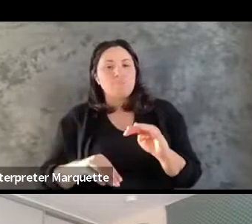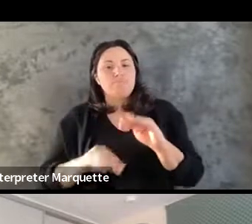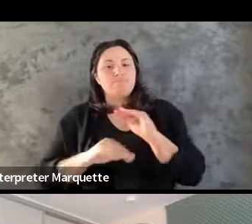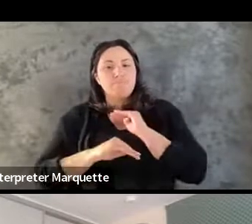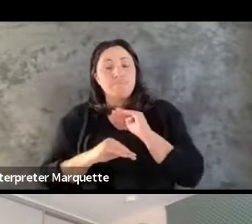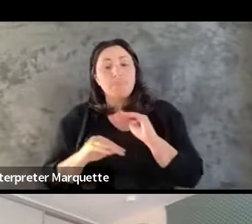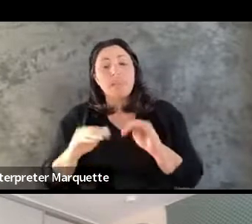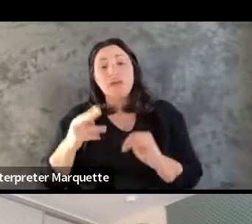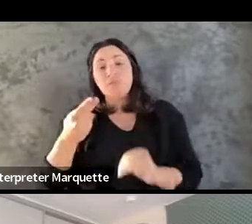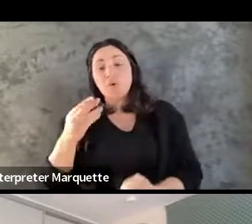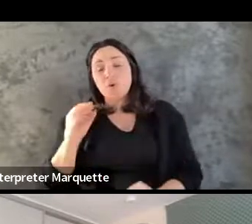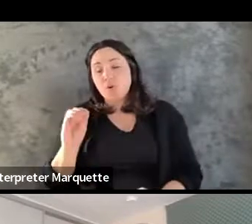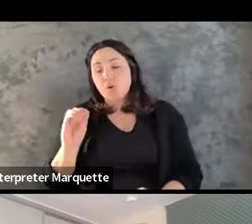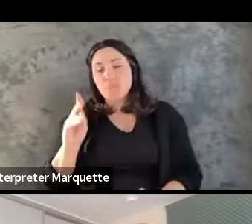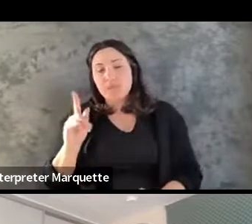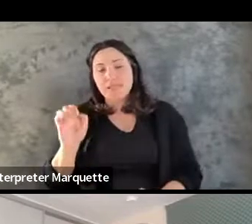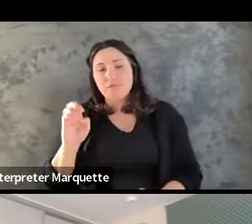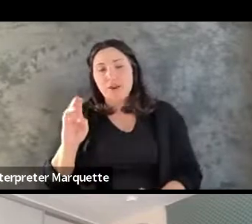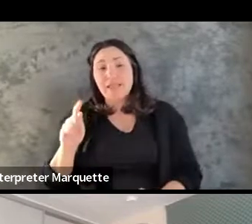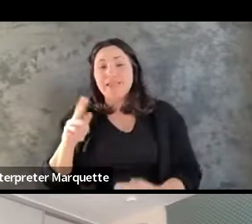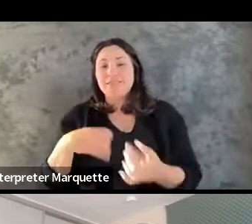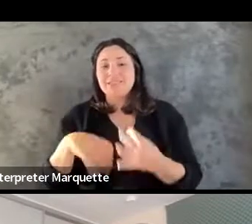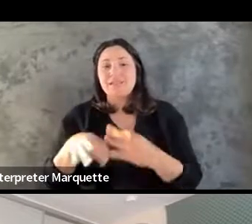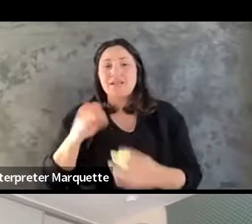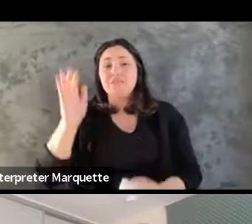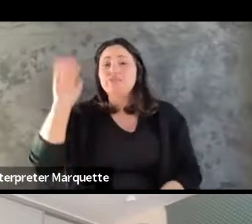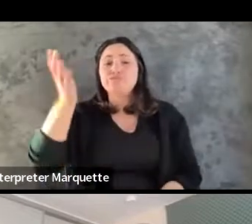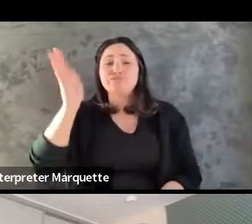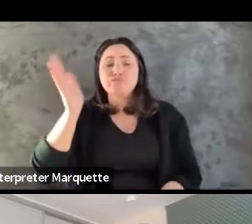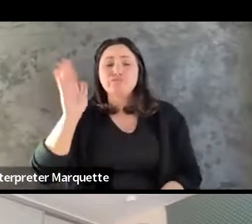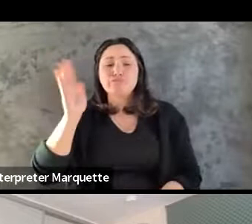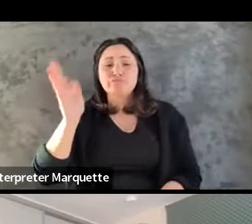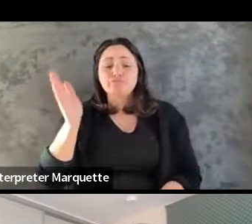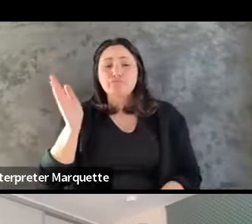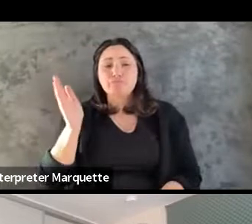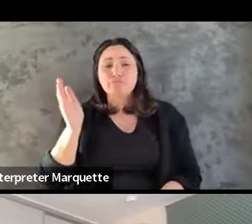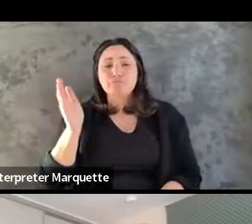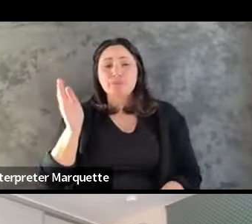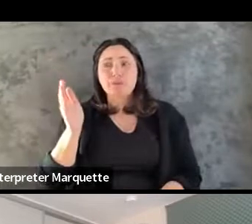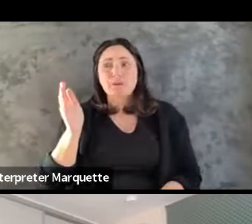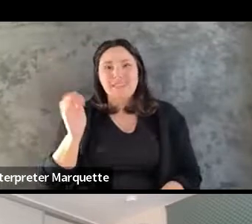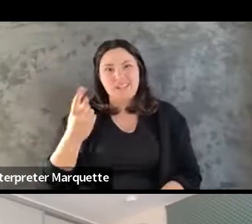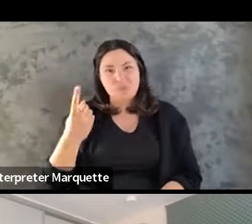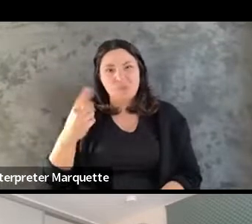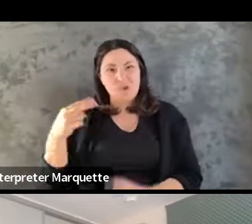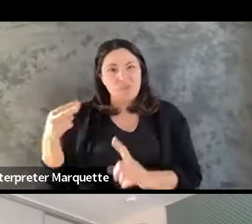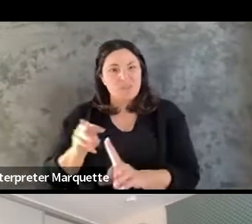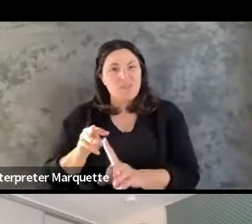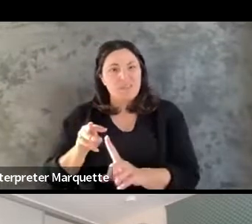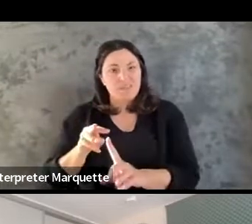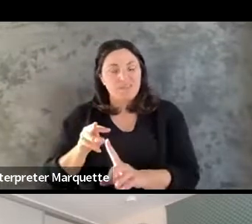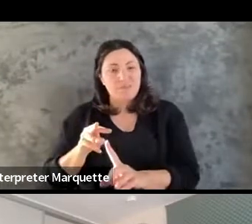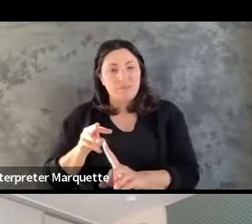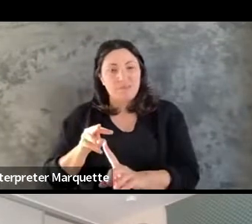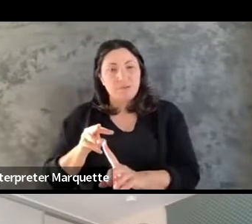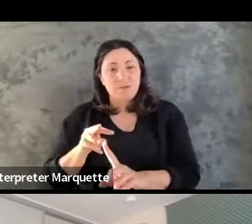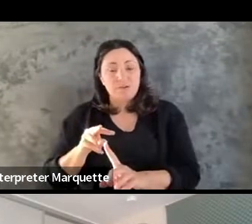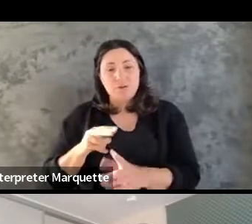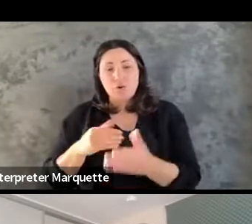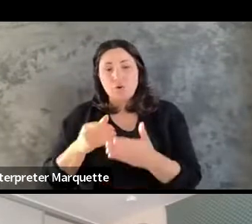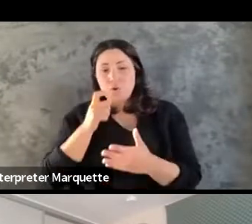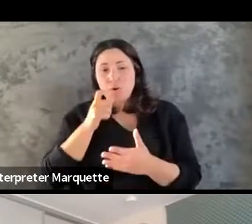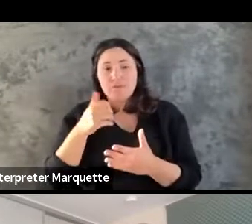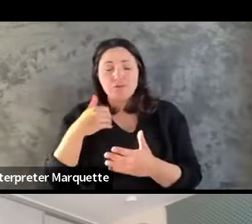for Hate, as opposed to presenting perhaps one perspective, that being the teacher and